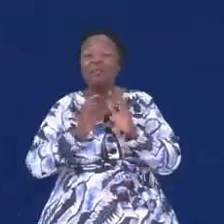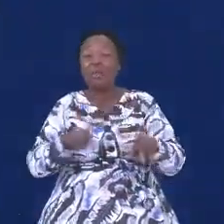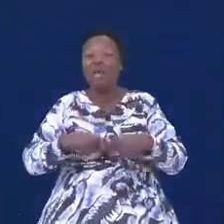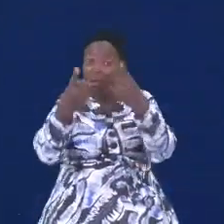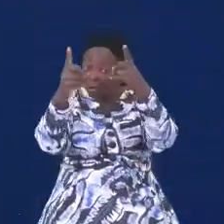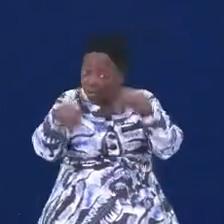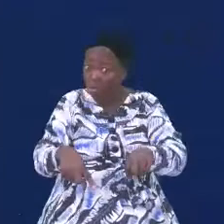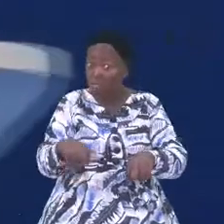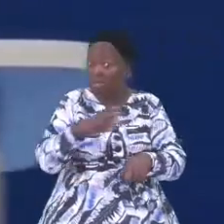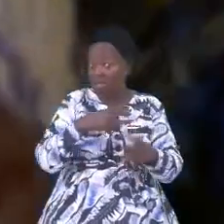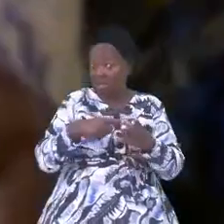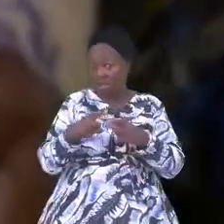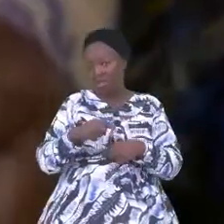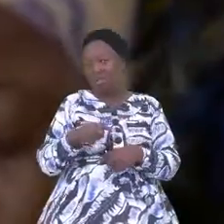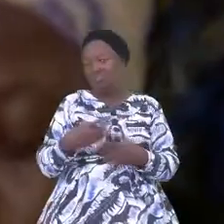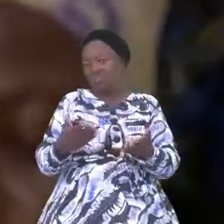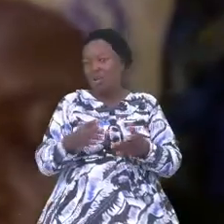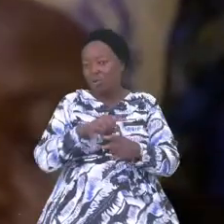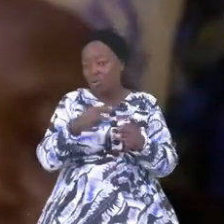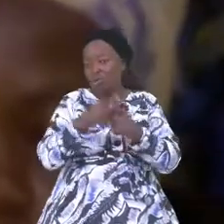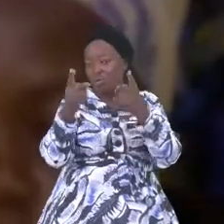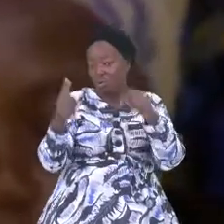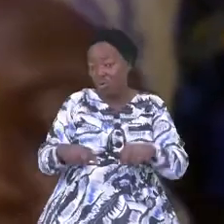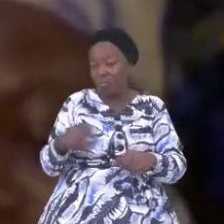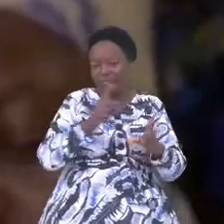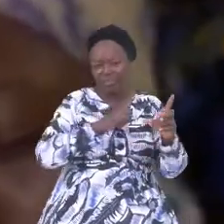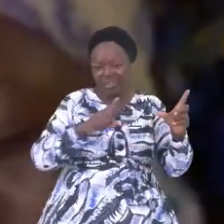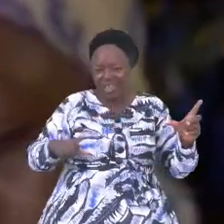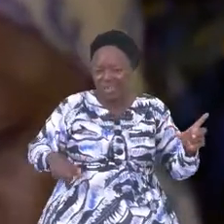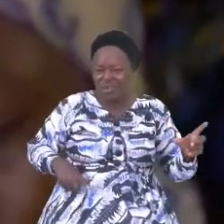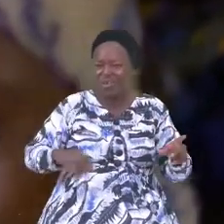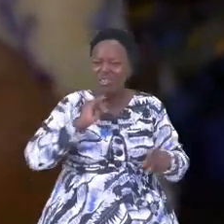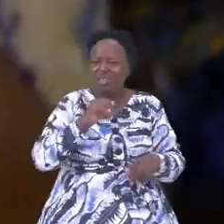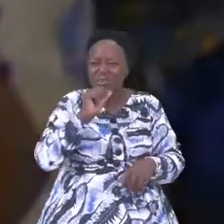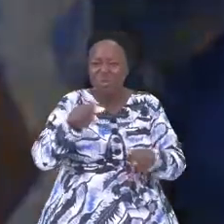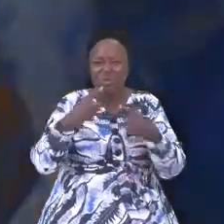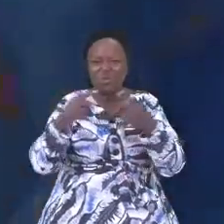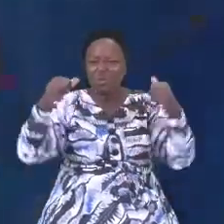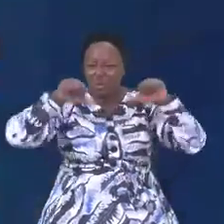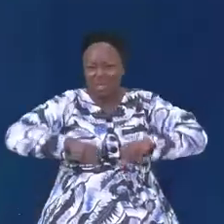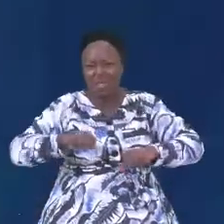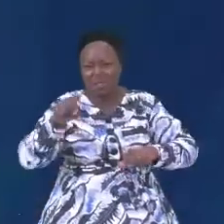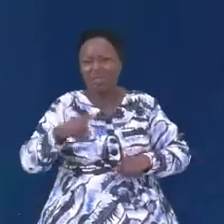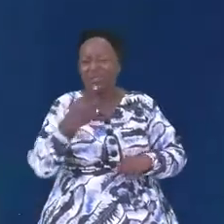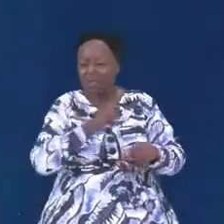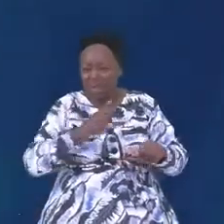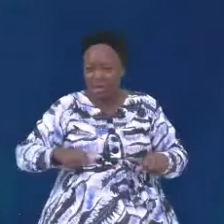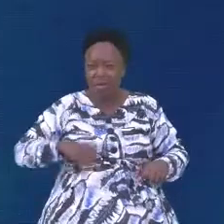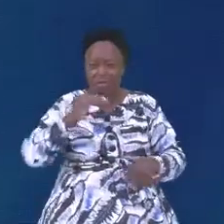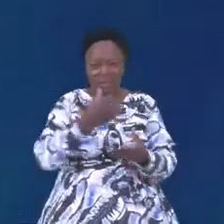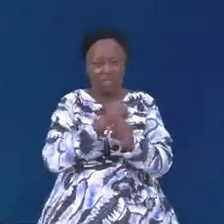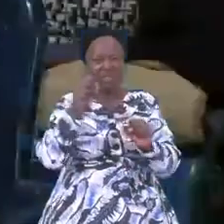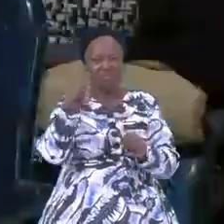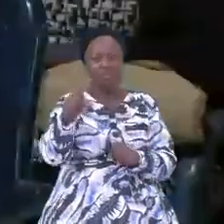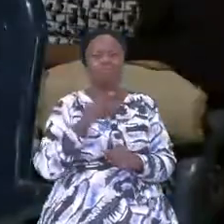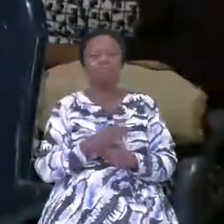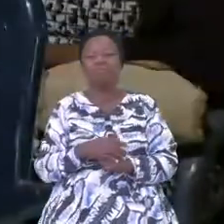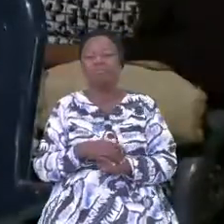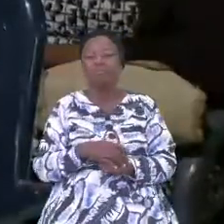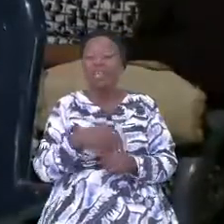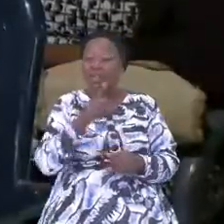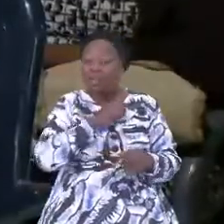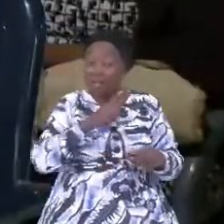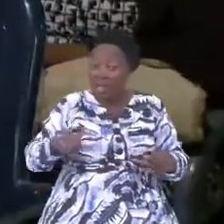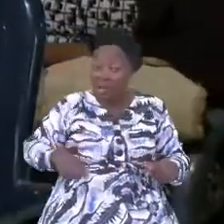Come. And after all, when you come, the Lord is not going to condemn you. The Lord will save you. The